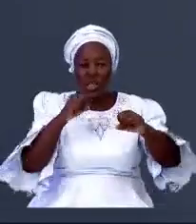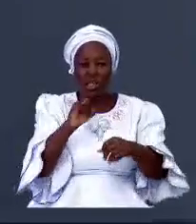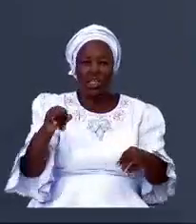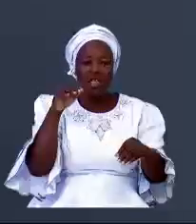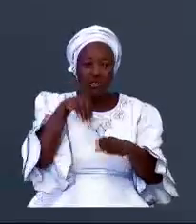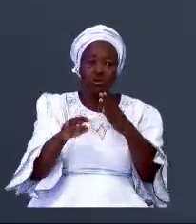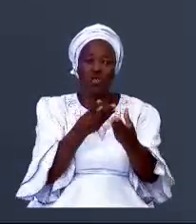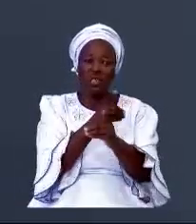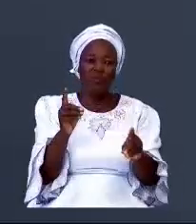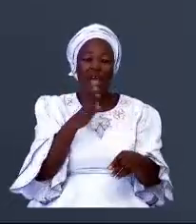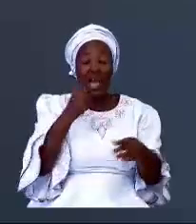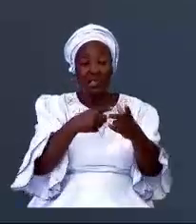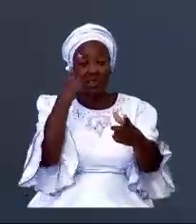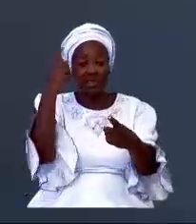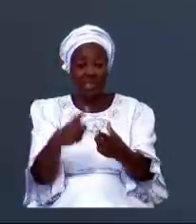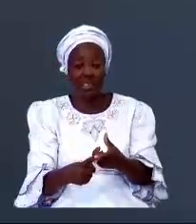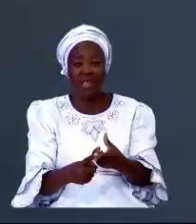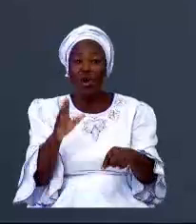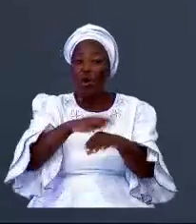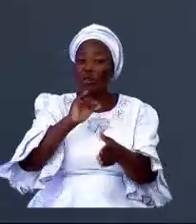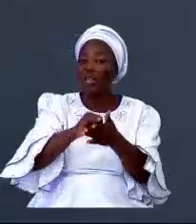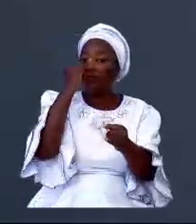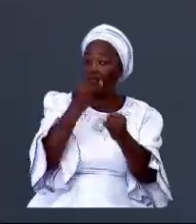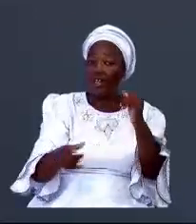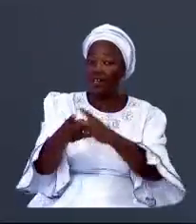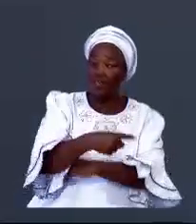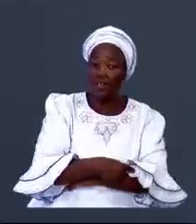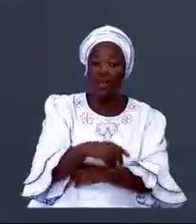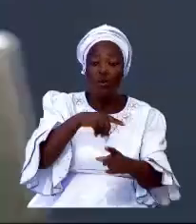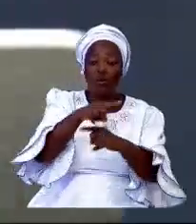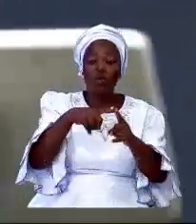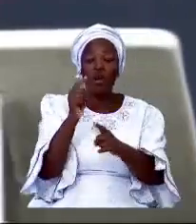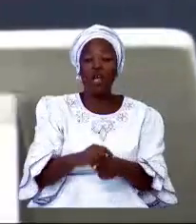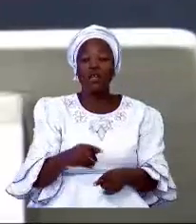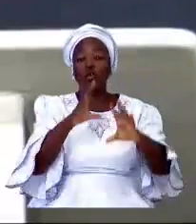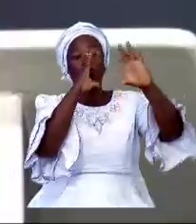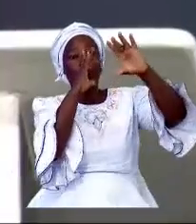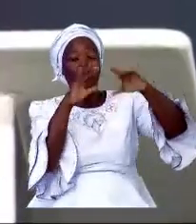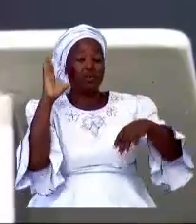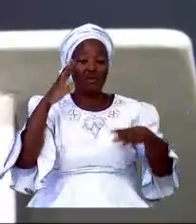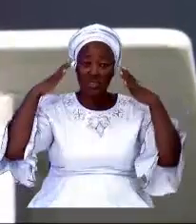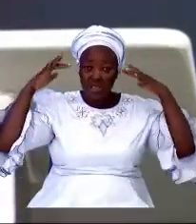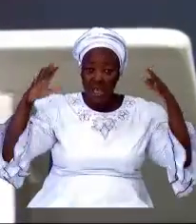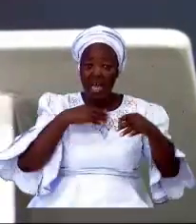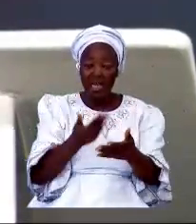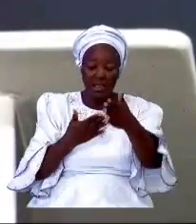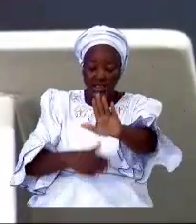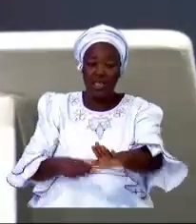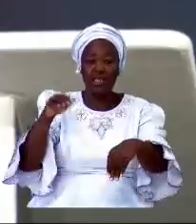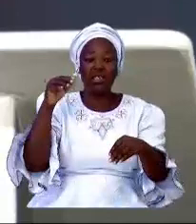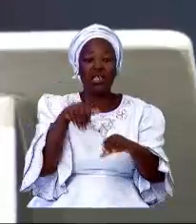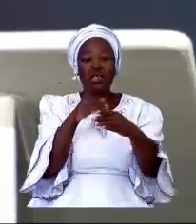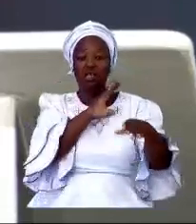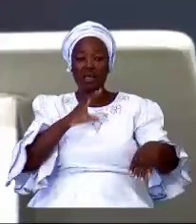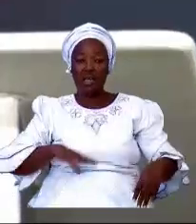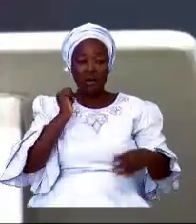into restoration, into your healing, into your deliverance. And then on that final day, when the